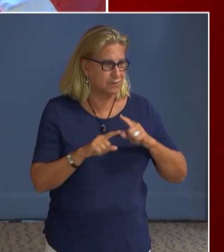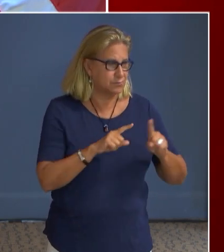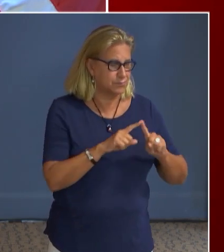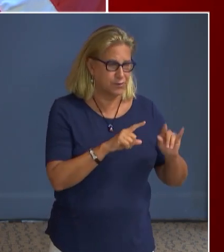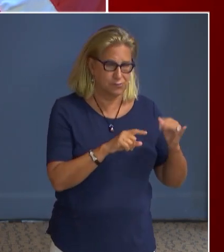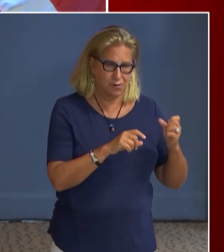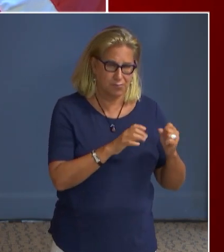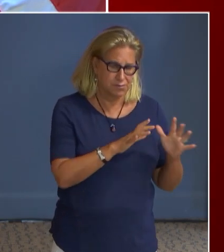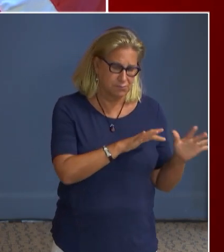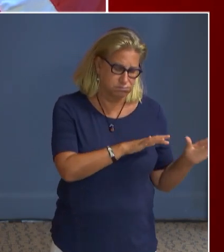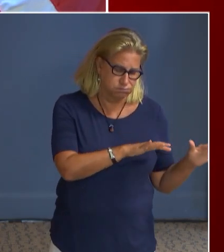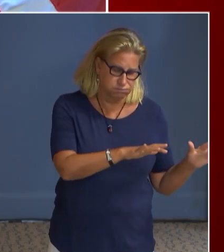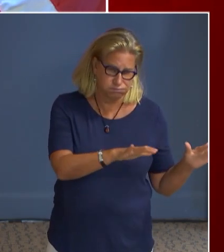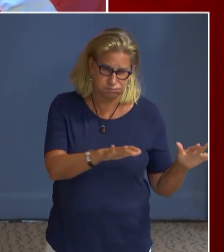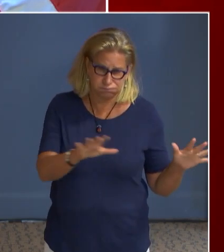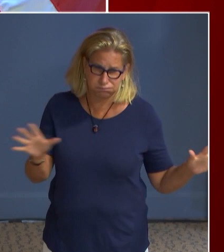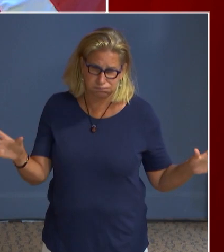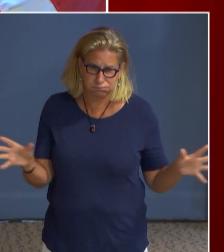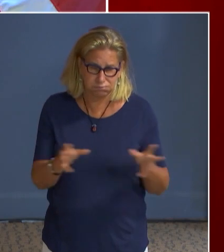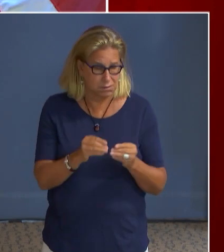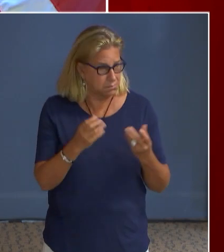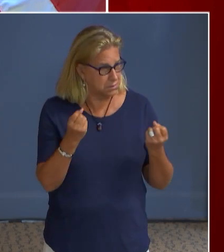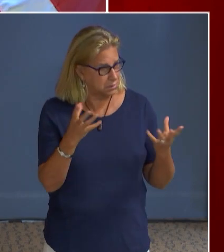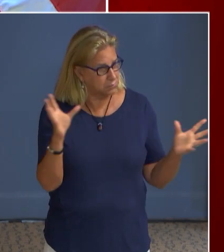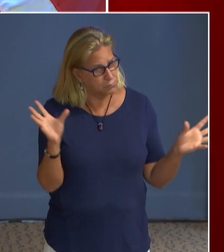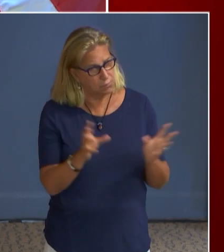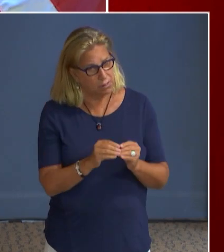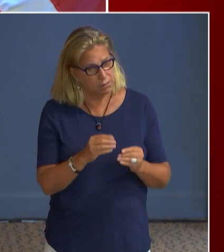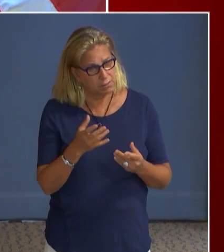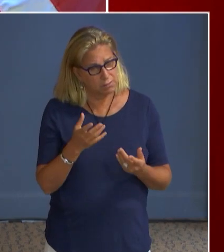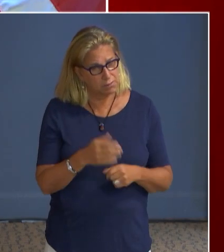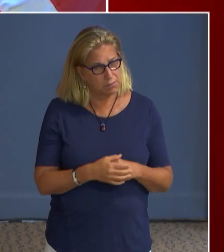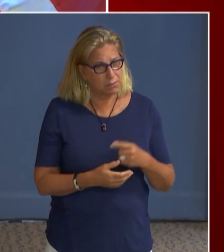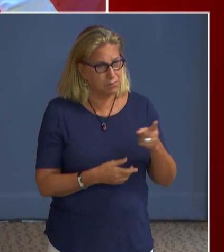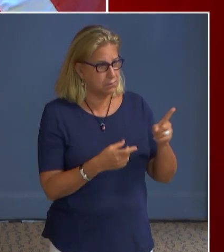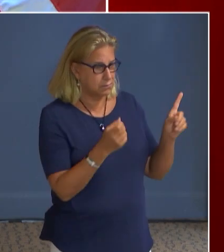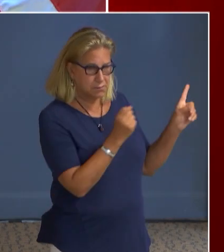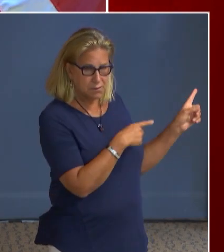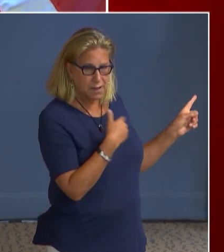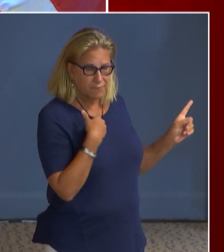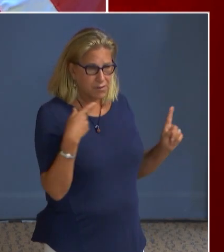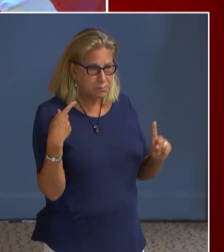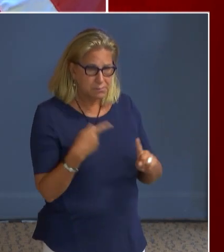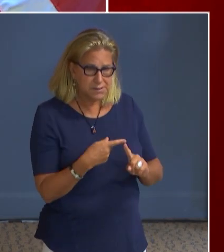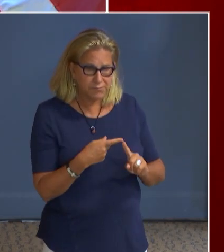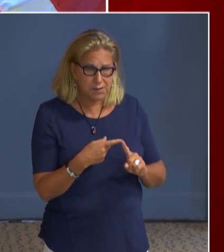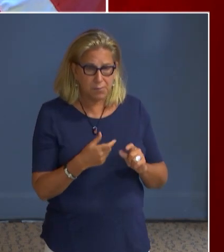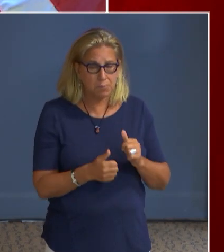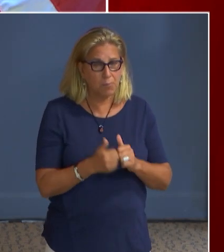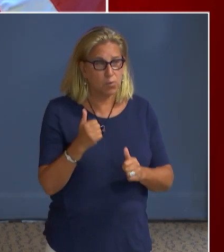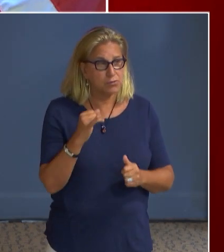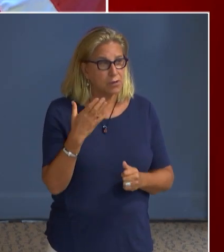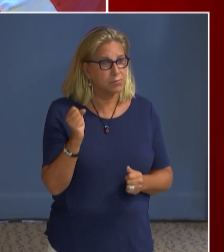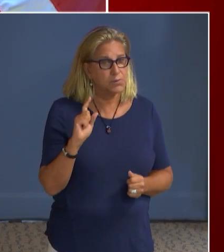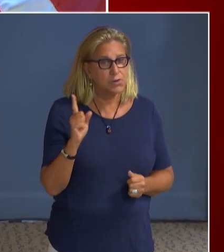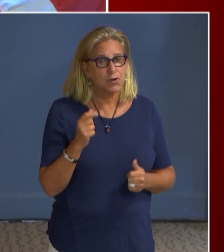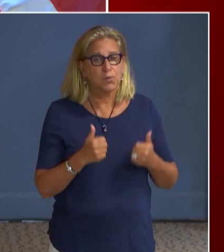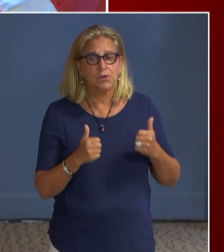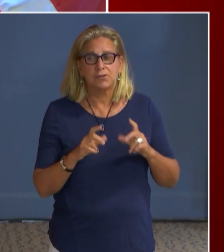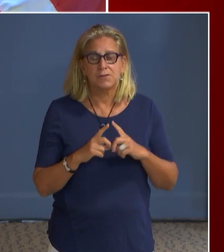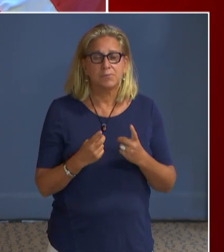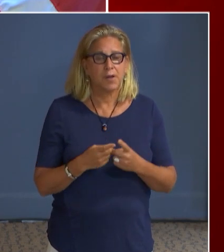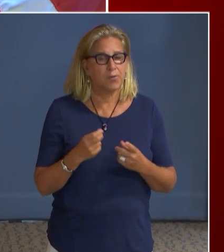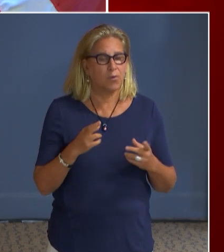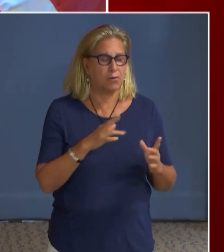is there a particular cluster or area where you have like the most job openings? Are they spread out rather equally between these 17